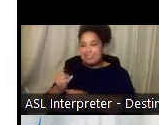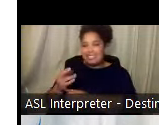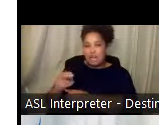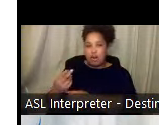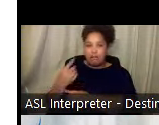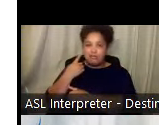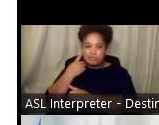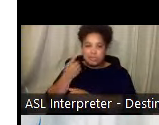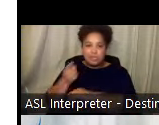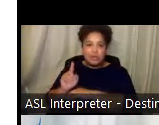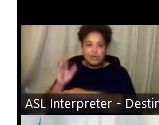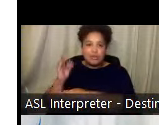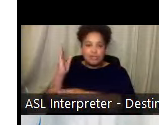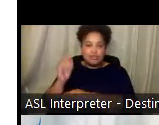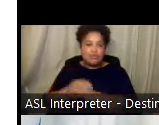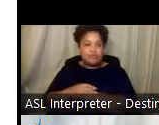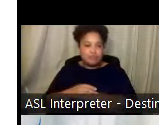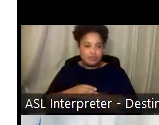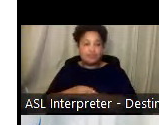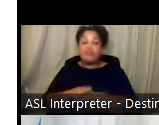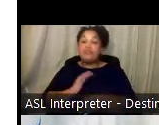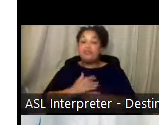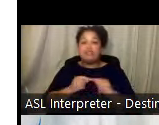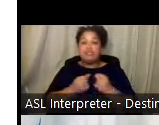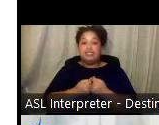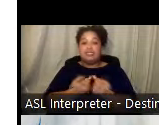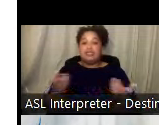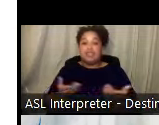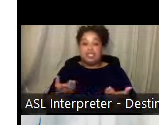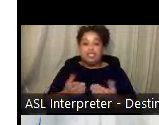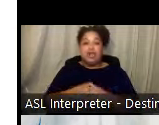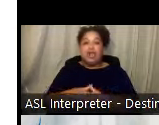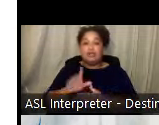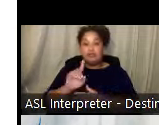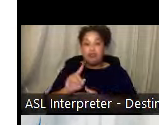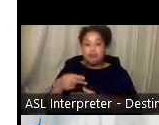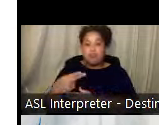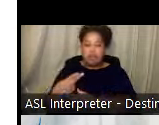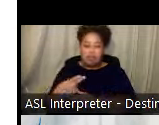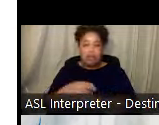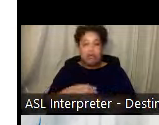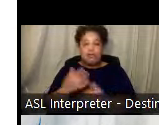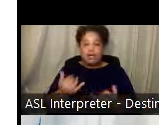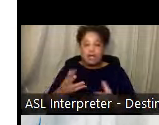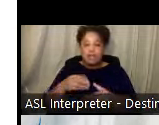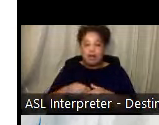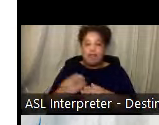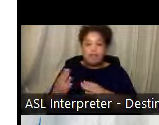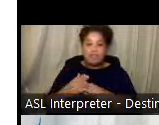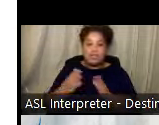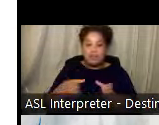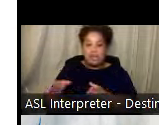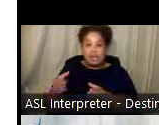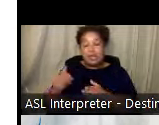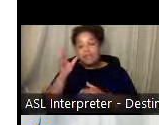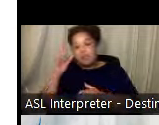So for our team here at the Department of Public Health, one of the big initiatives that is in the current Master Plan on Aging and a future